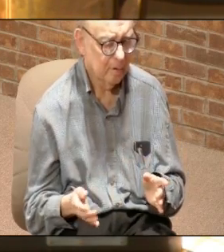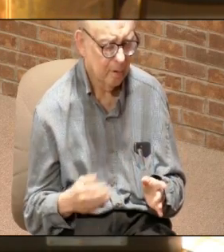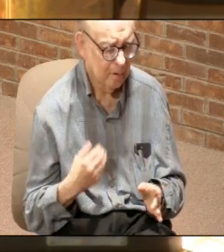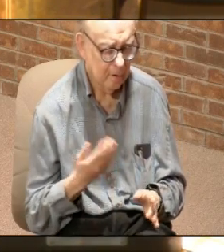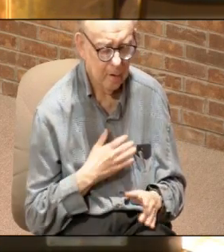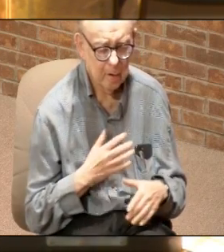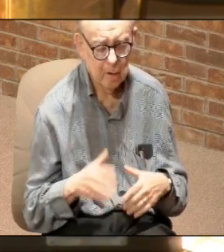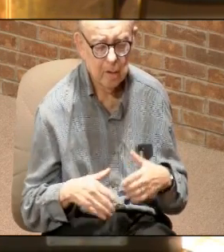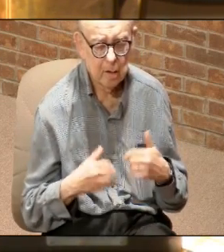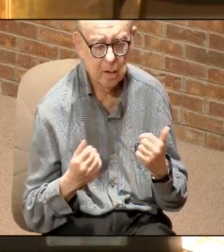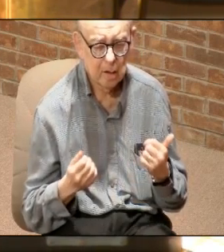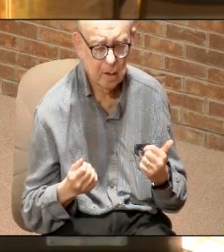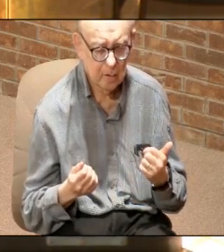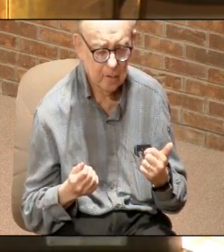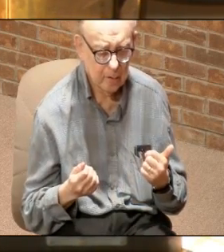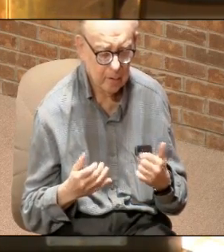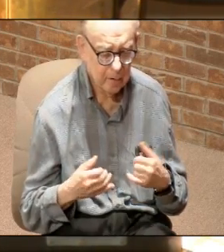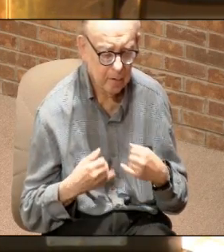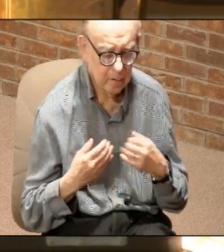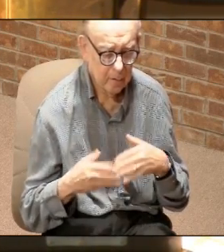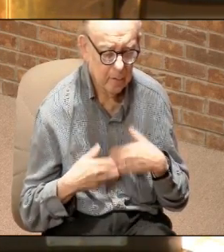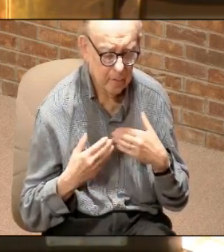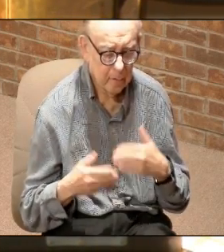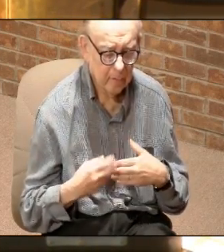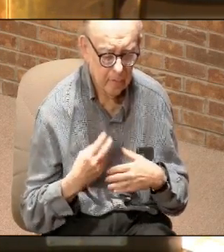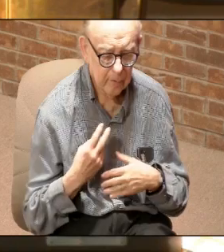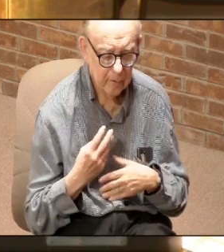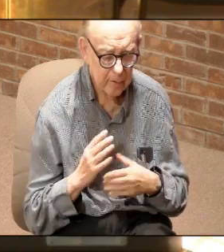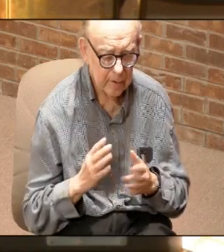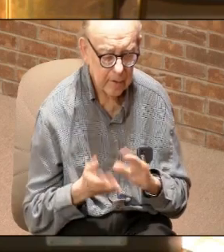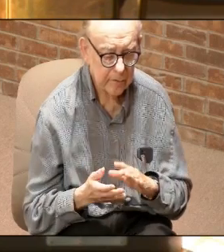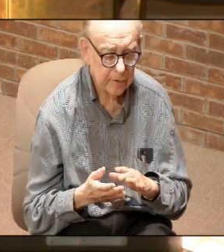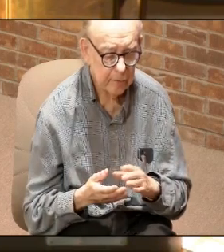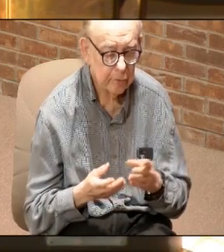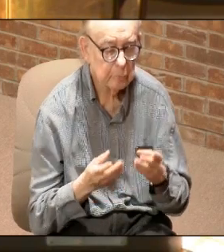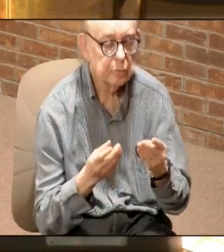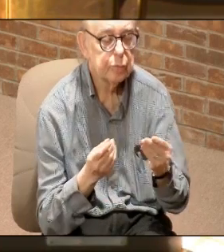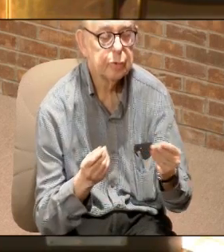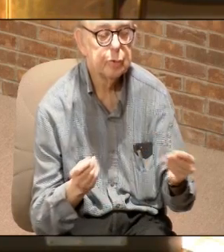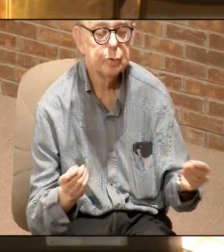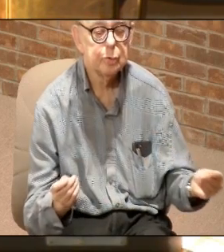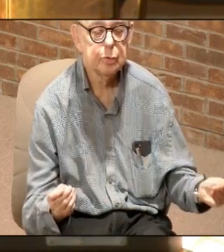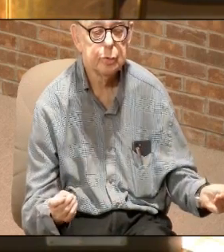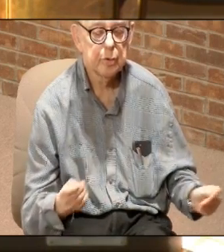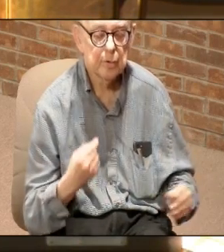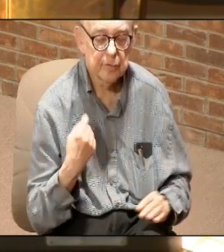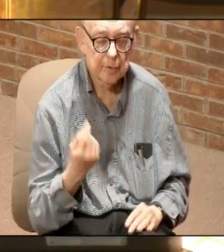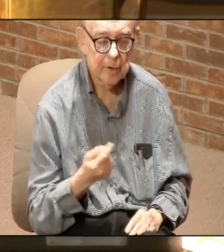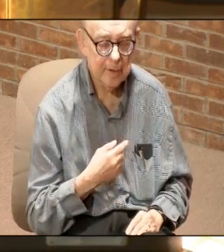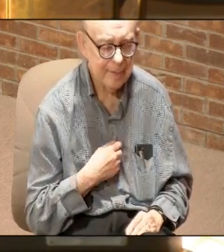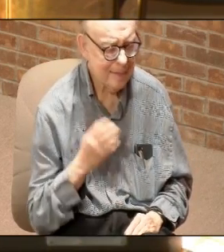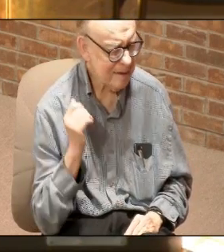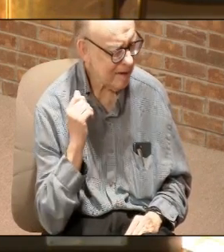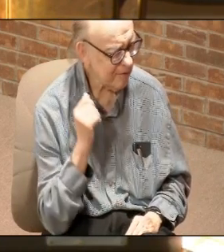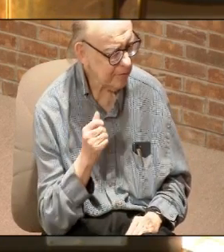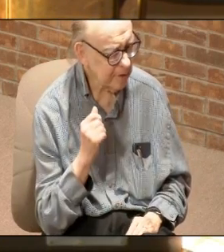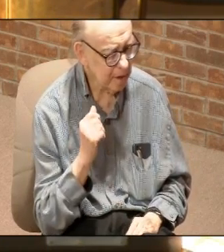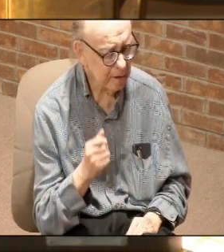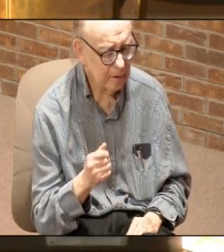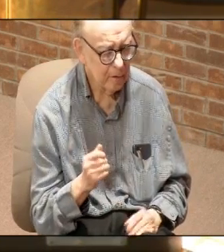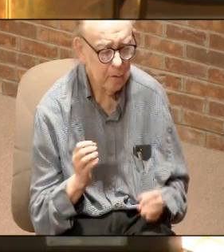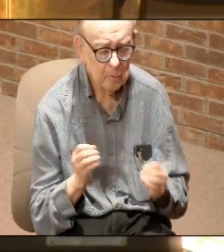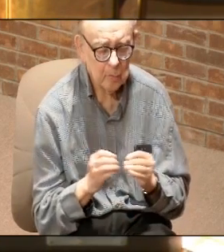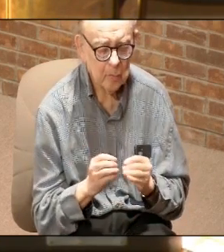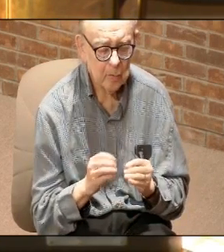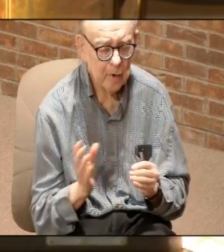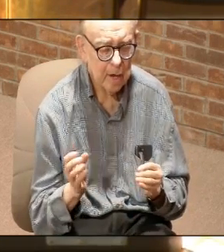our life, the joy of our life just seems to dissipate from us every day, more